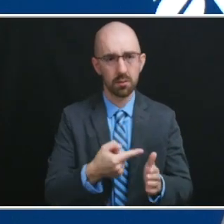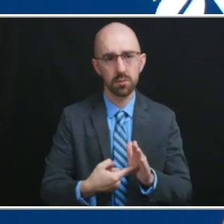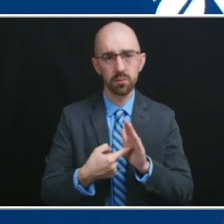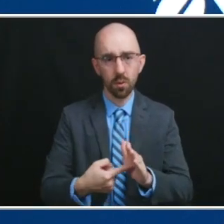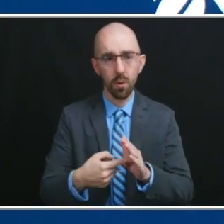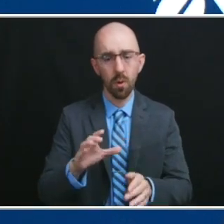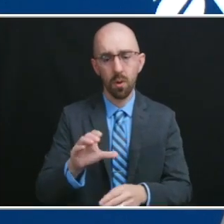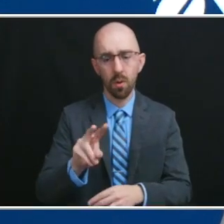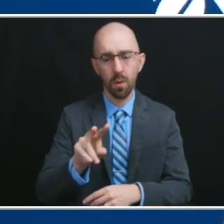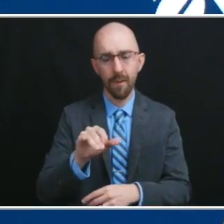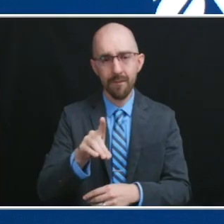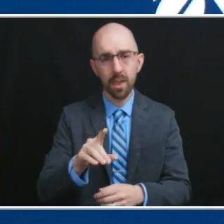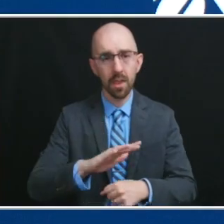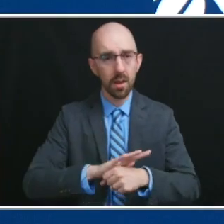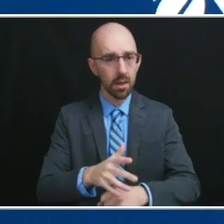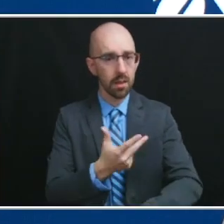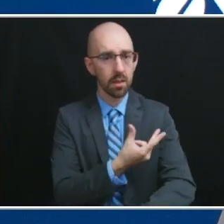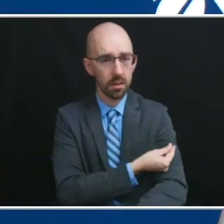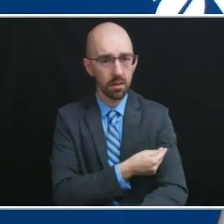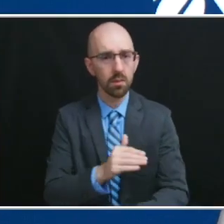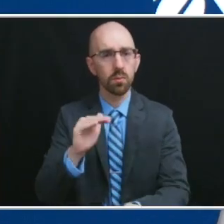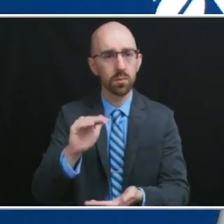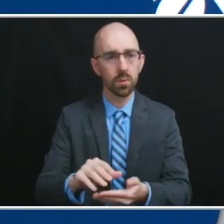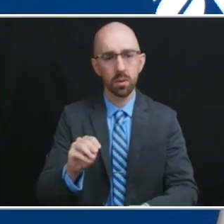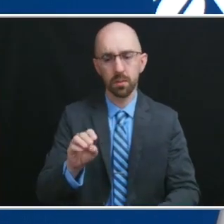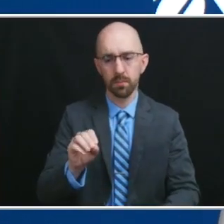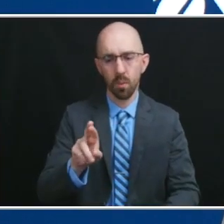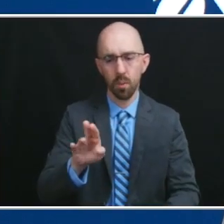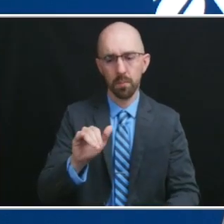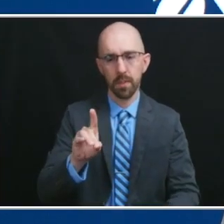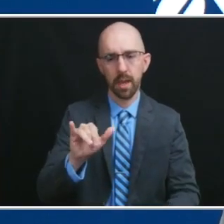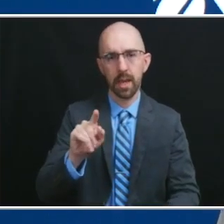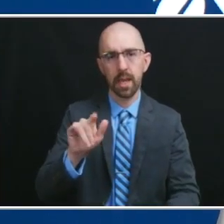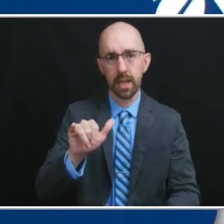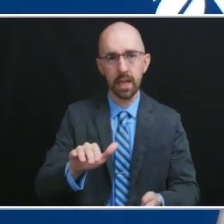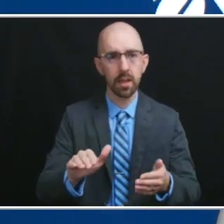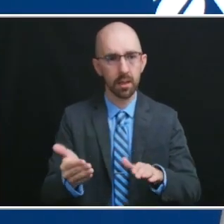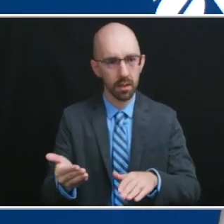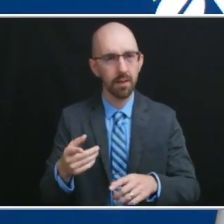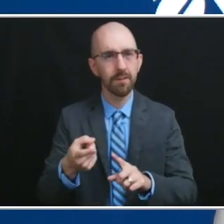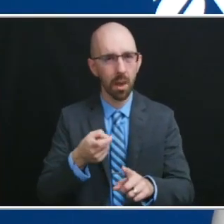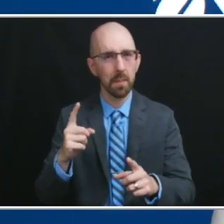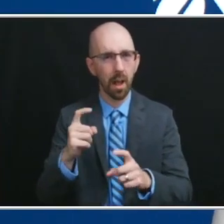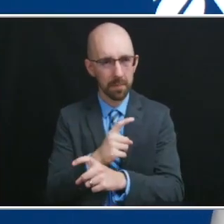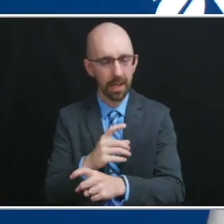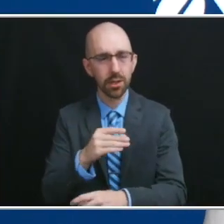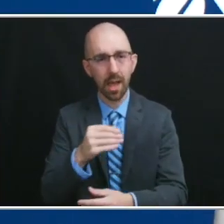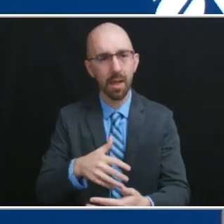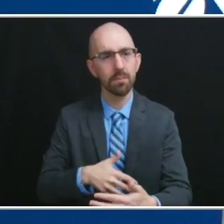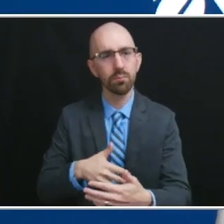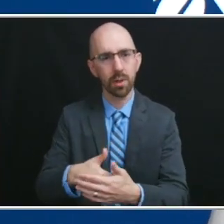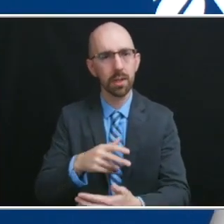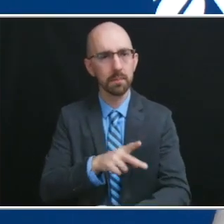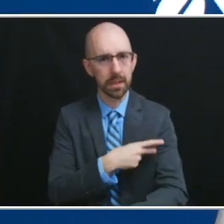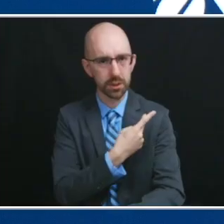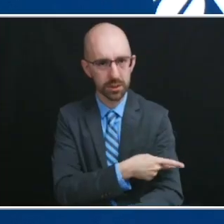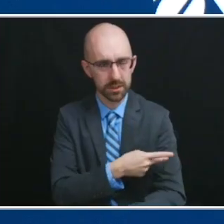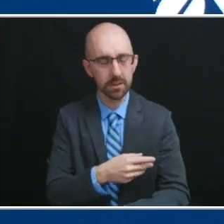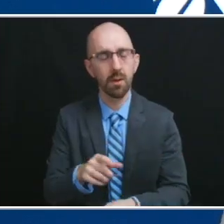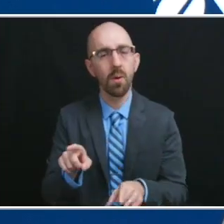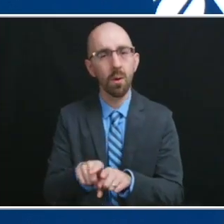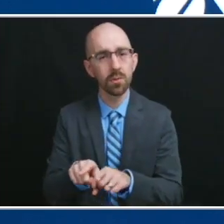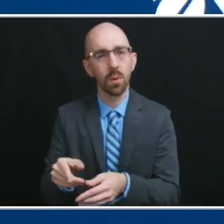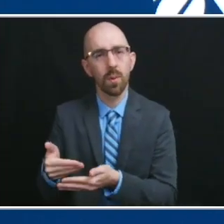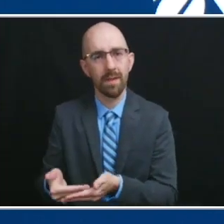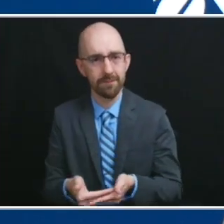are particularly effective at reducing morbidity from COVID-19 complications in pregnant patients and their infants, so both